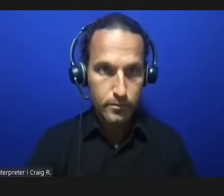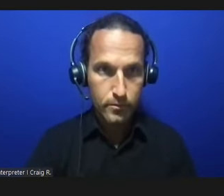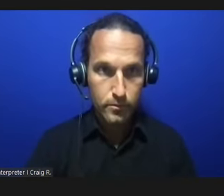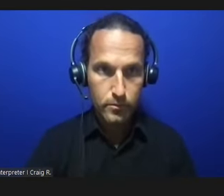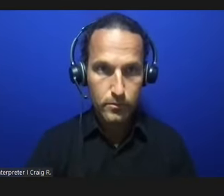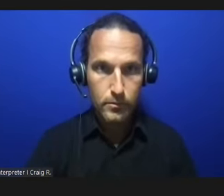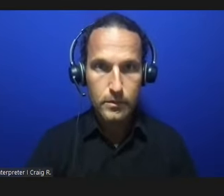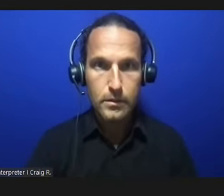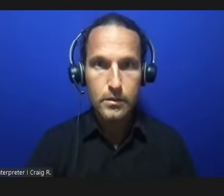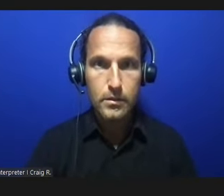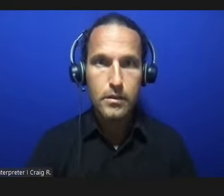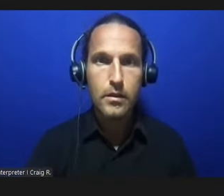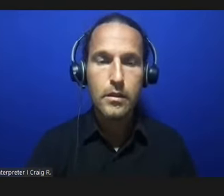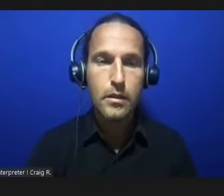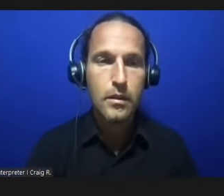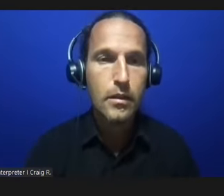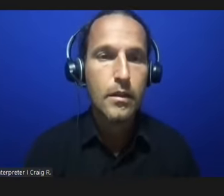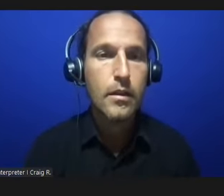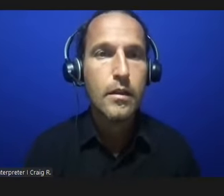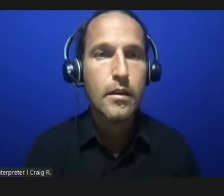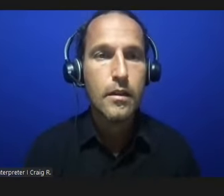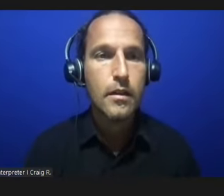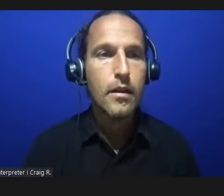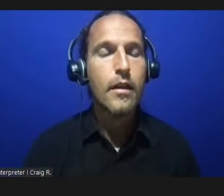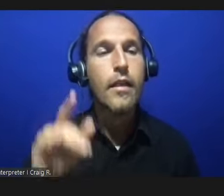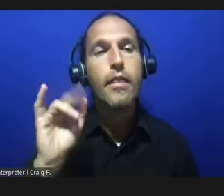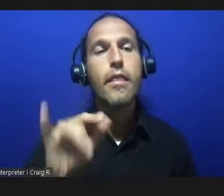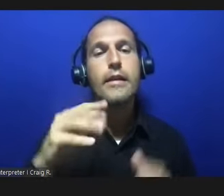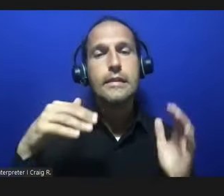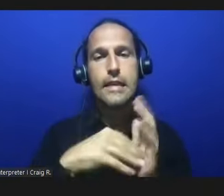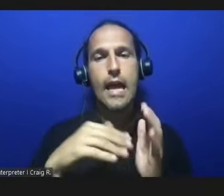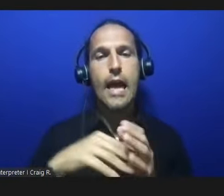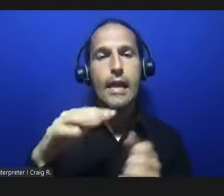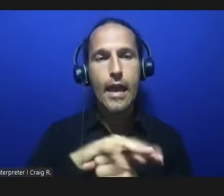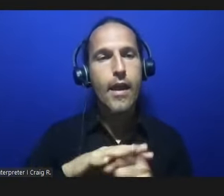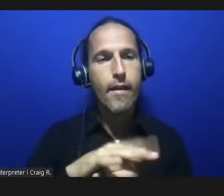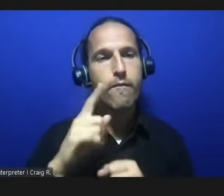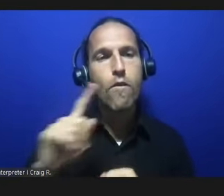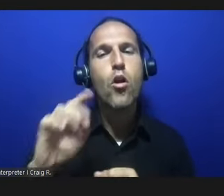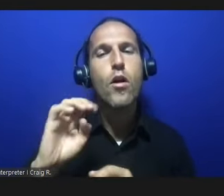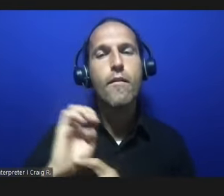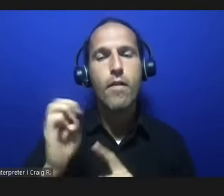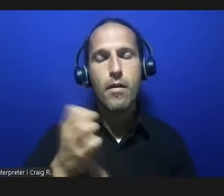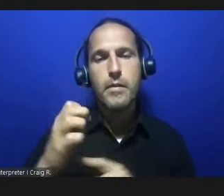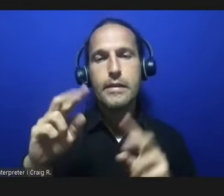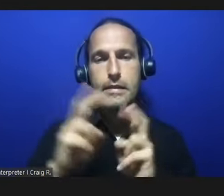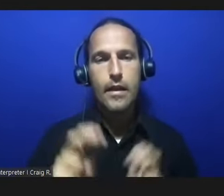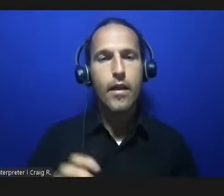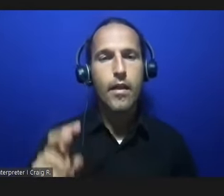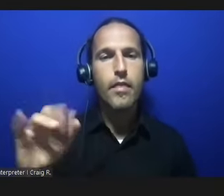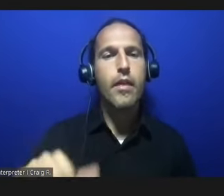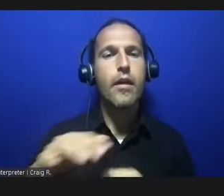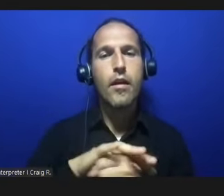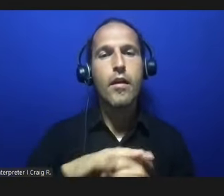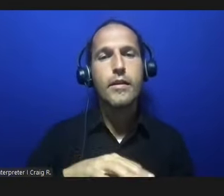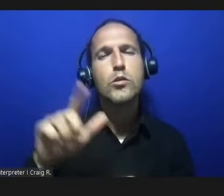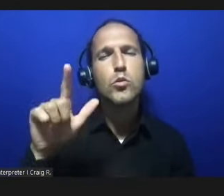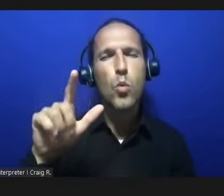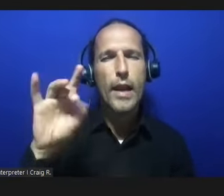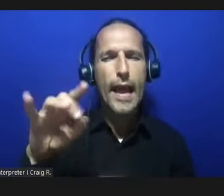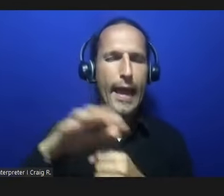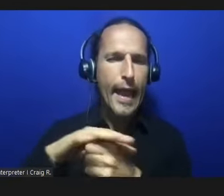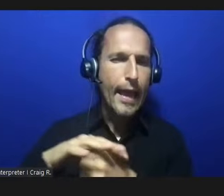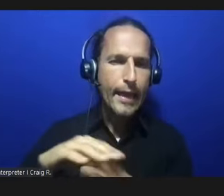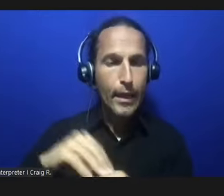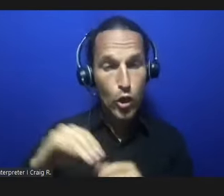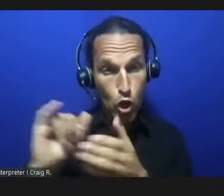With respect to the study areas, the broad study area for the environmental assessment includes a region of 28 counties throughout